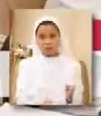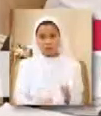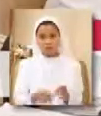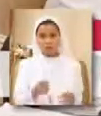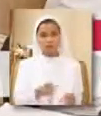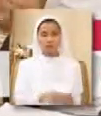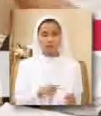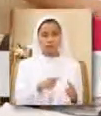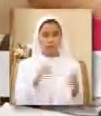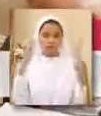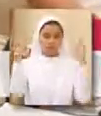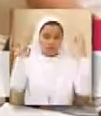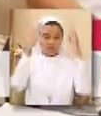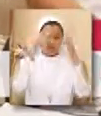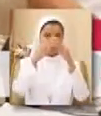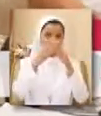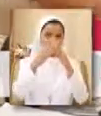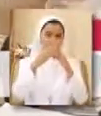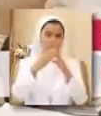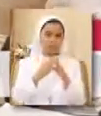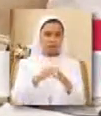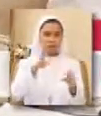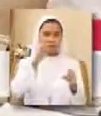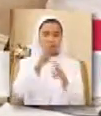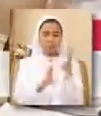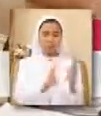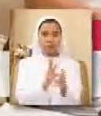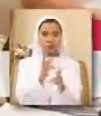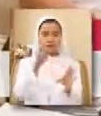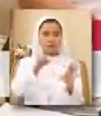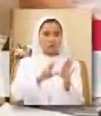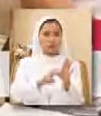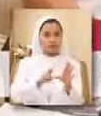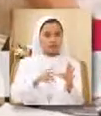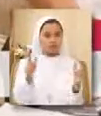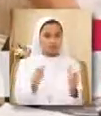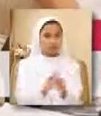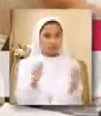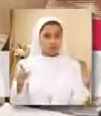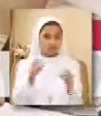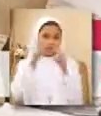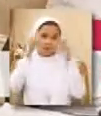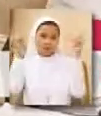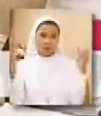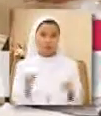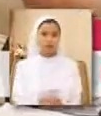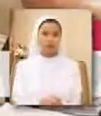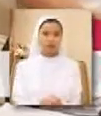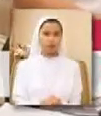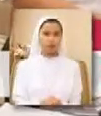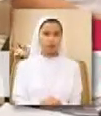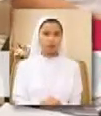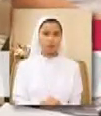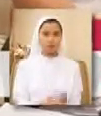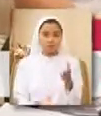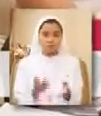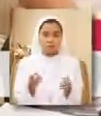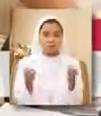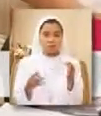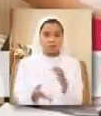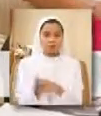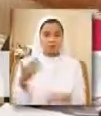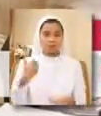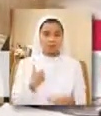wheelchair. And you know what? The biggest surprise, ito po mga tugang, talagang magugulat kayo. Sa bagay, marami sa inyo, hindi pa siguro pinapanganak